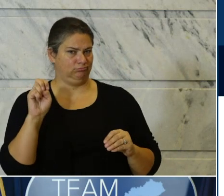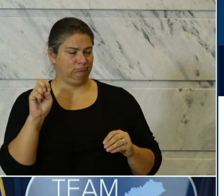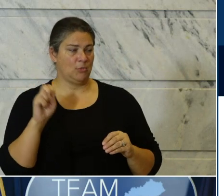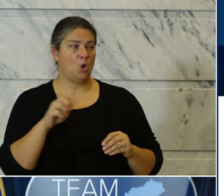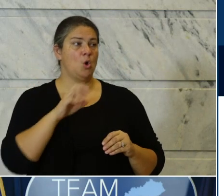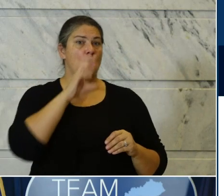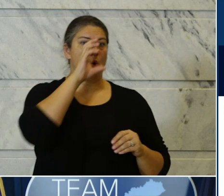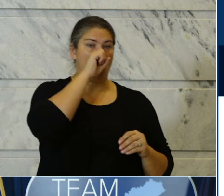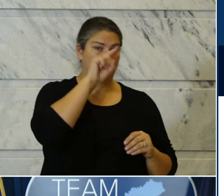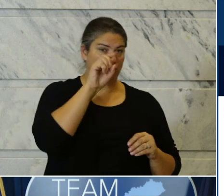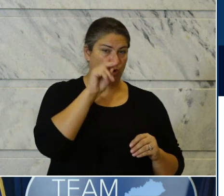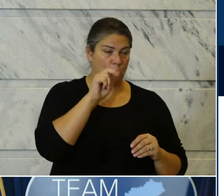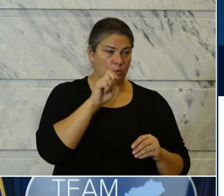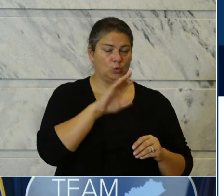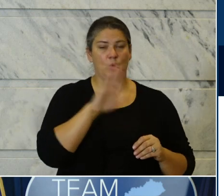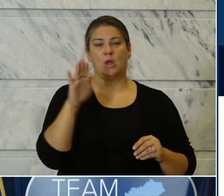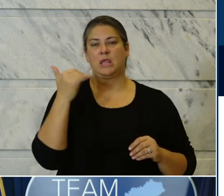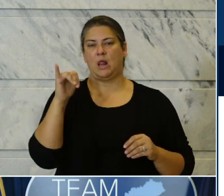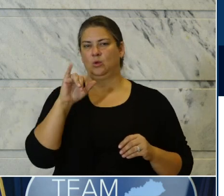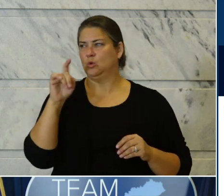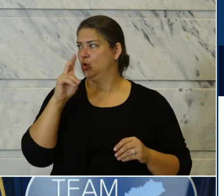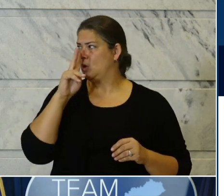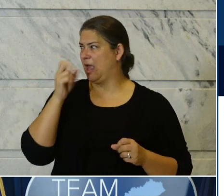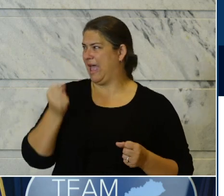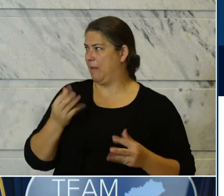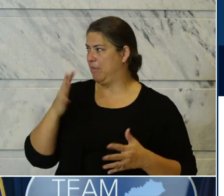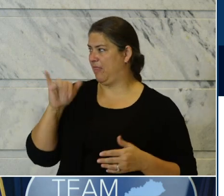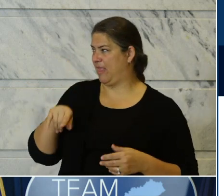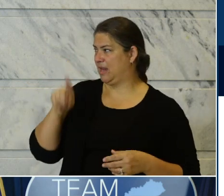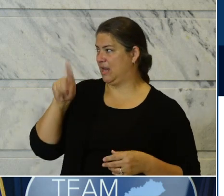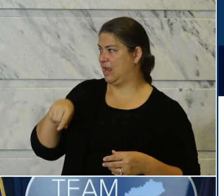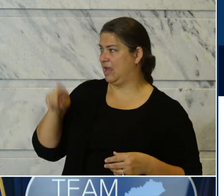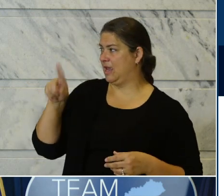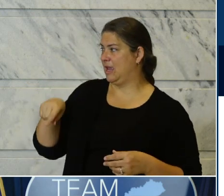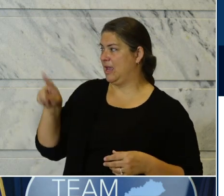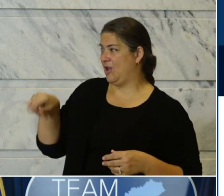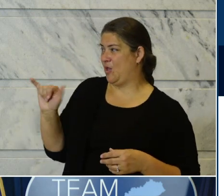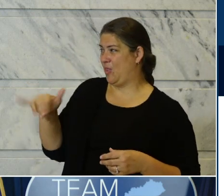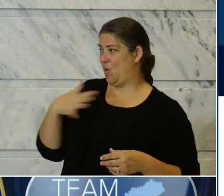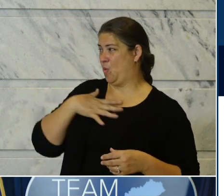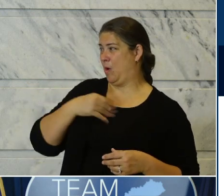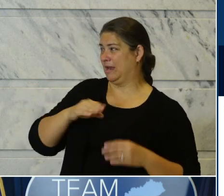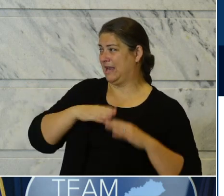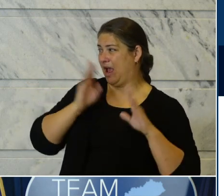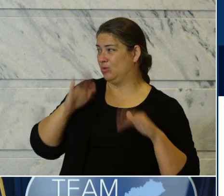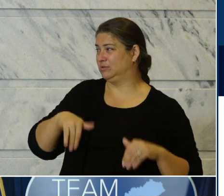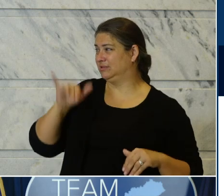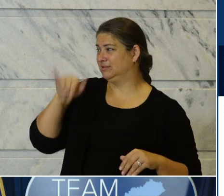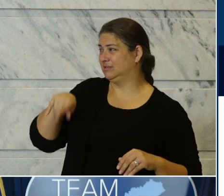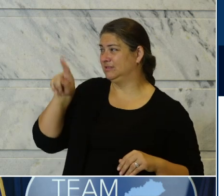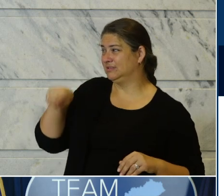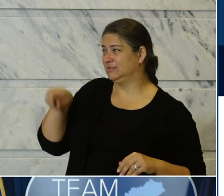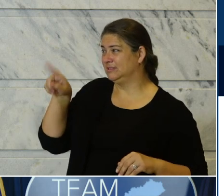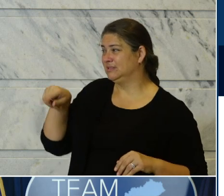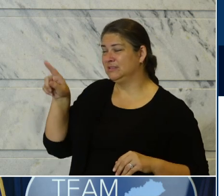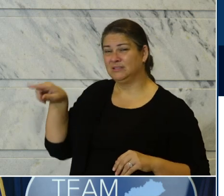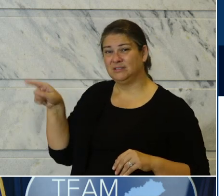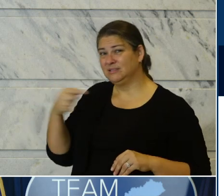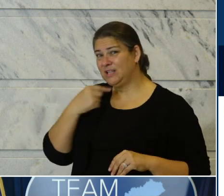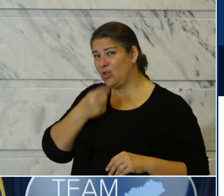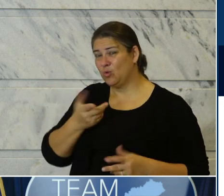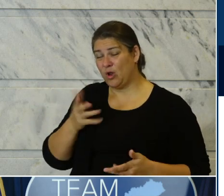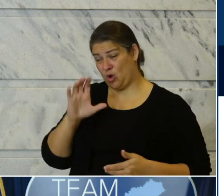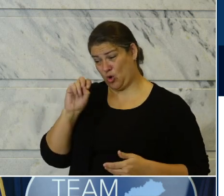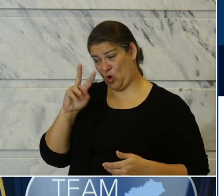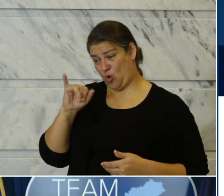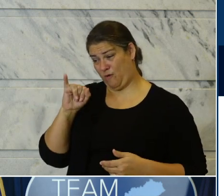zone, and the yellow zone. Look at how many extra counties, and this is the White House's numbers, shows you that COVID